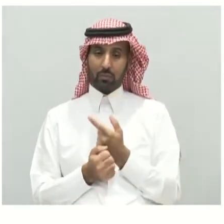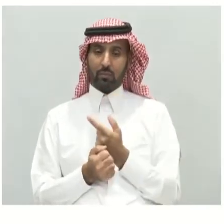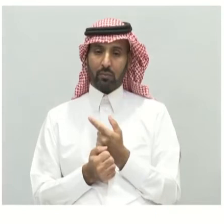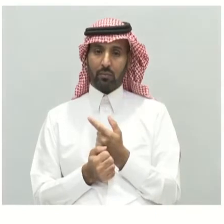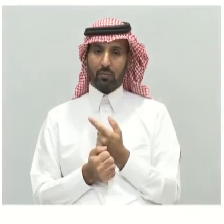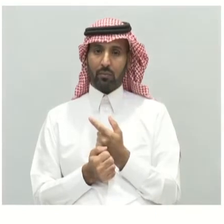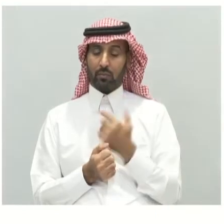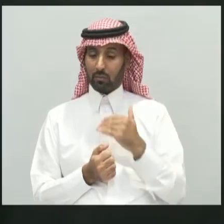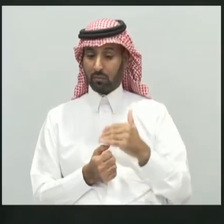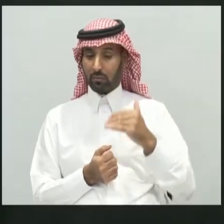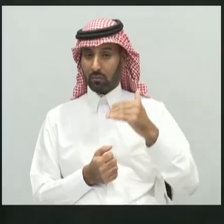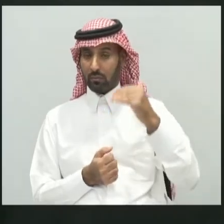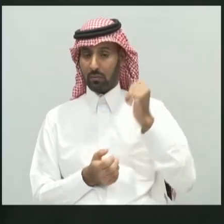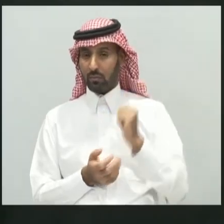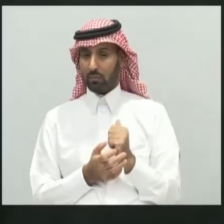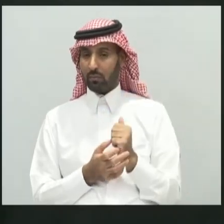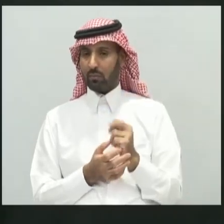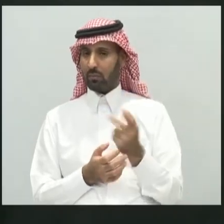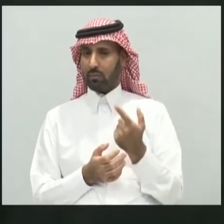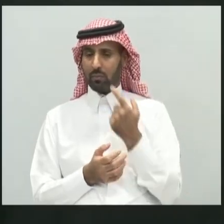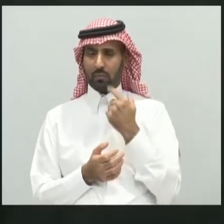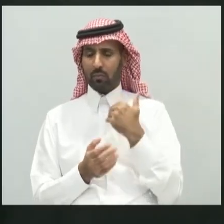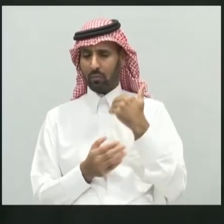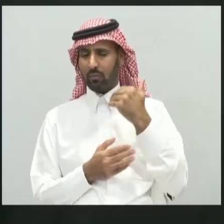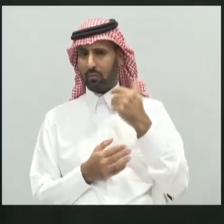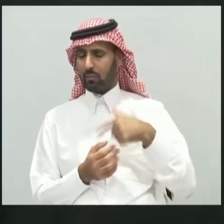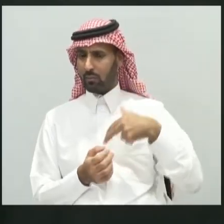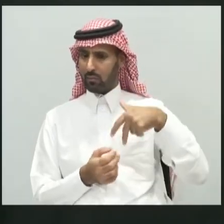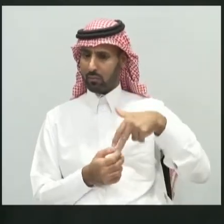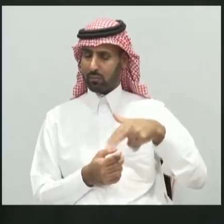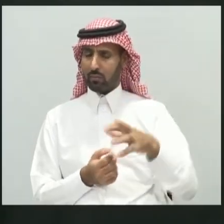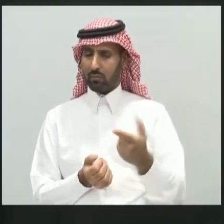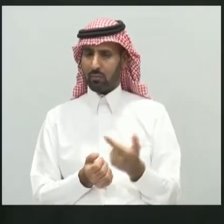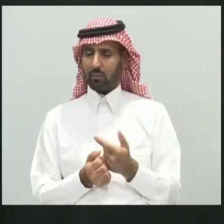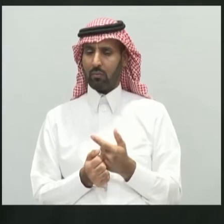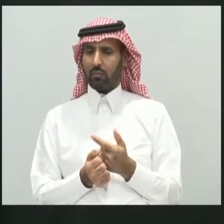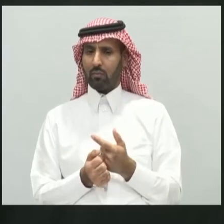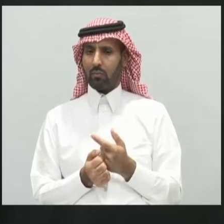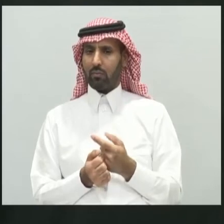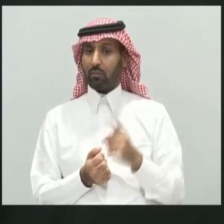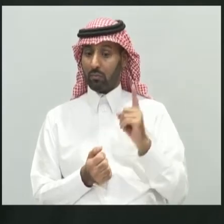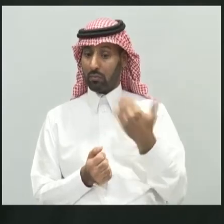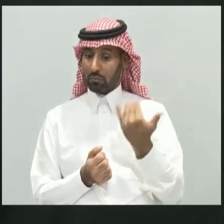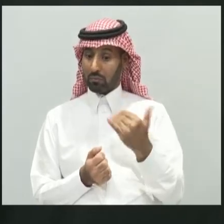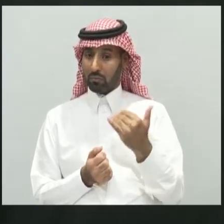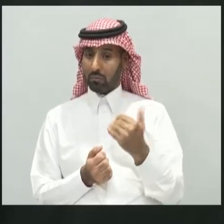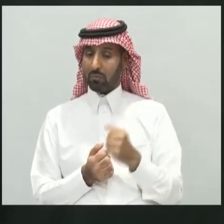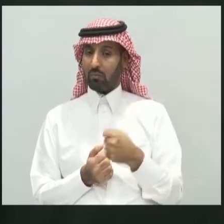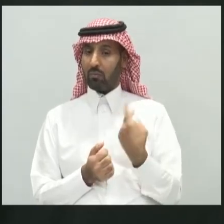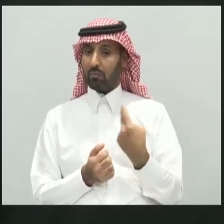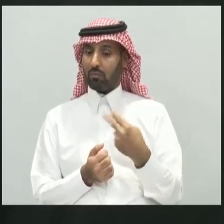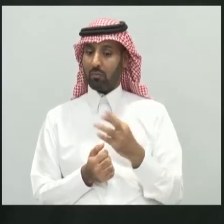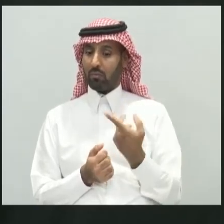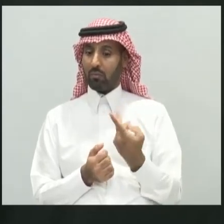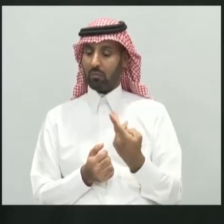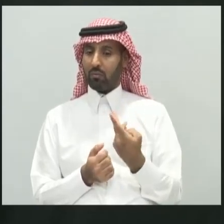you are growing up, what age you started walking? You were what? 1.5? 2 years? 3 years? When